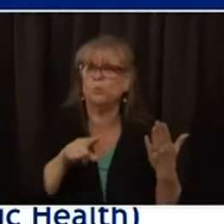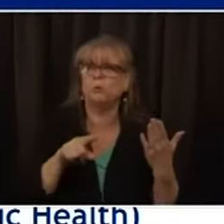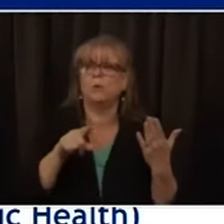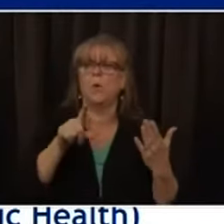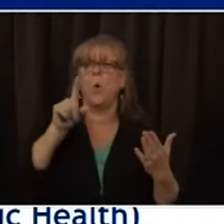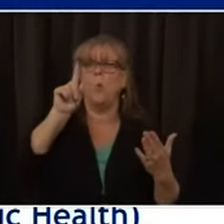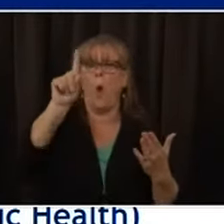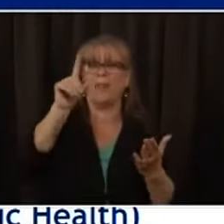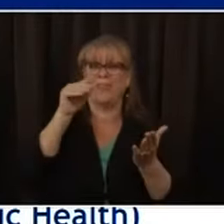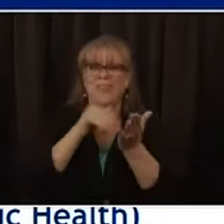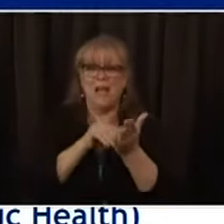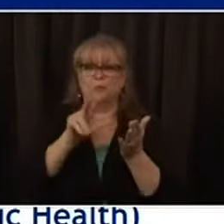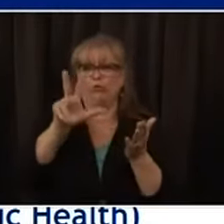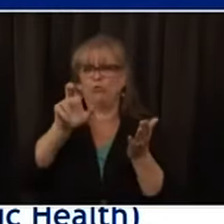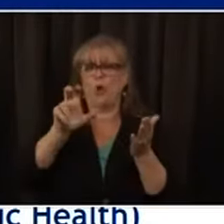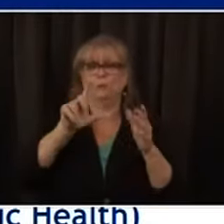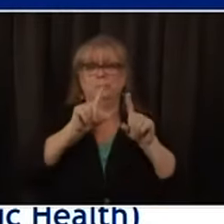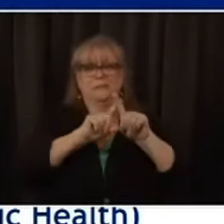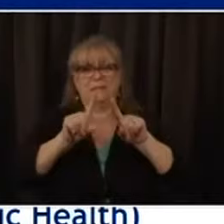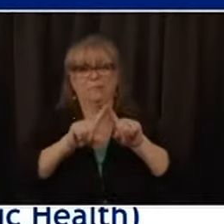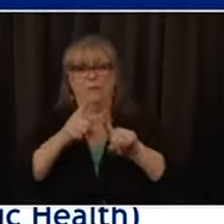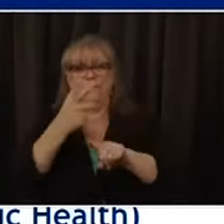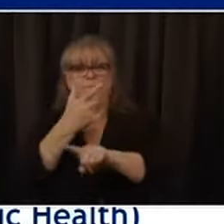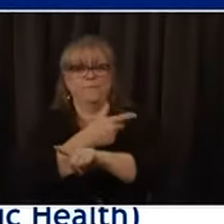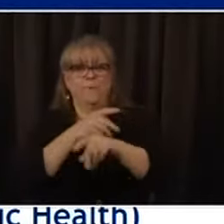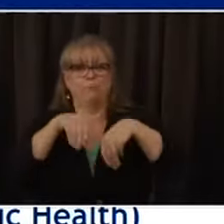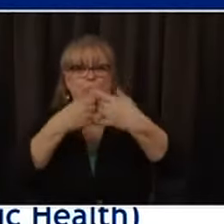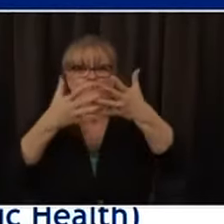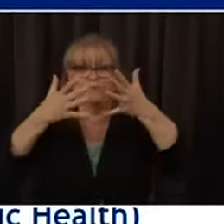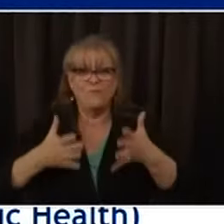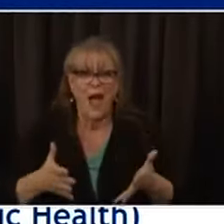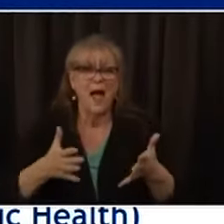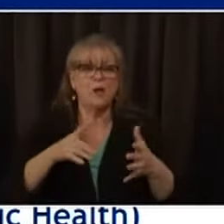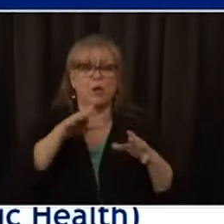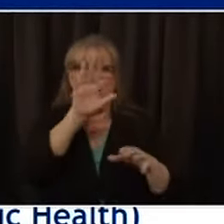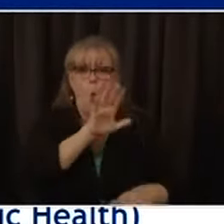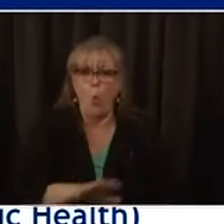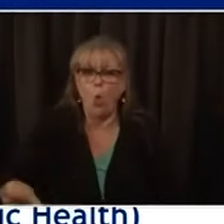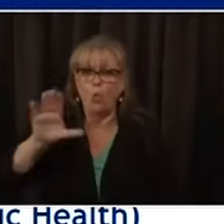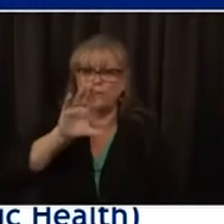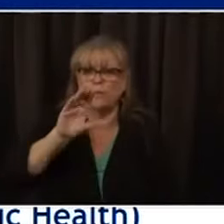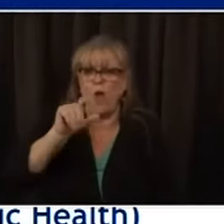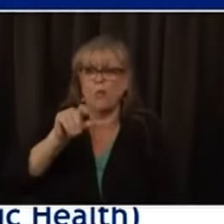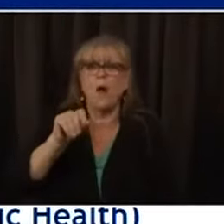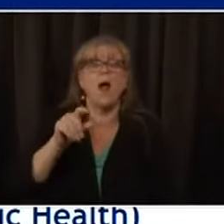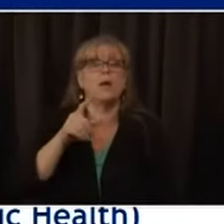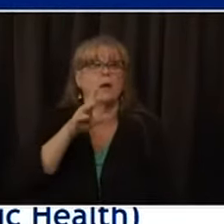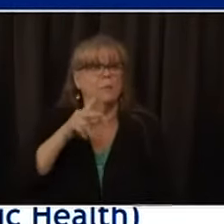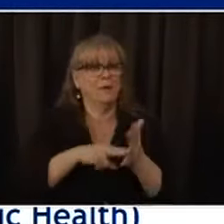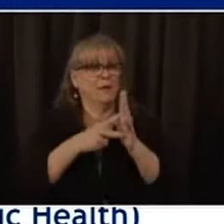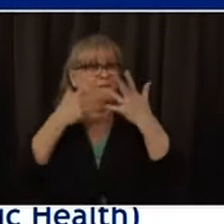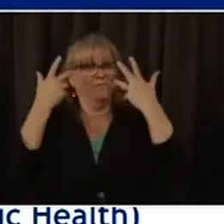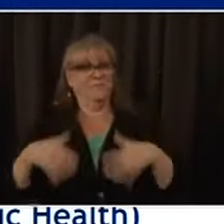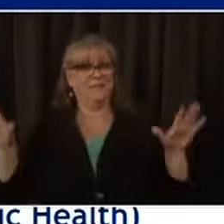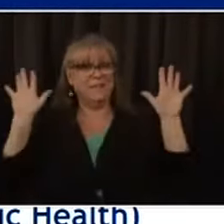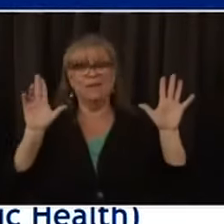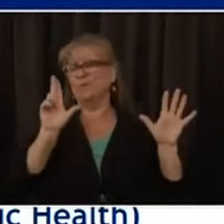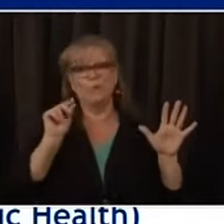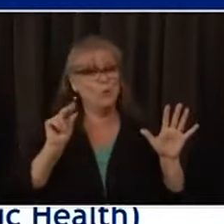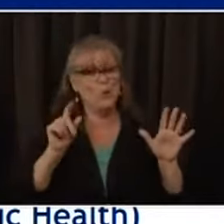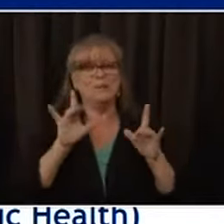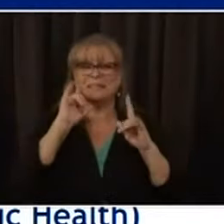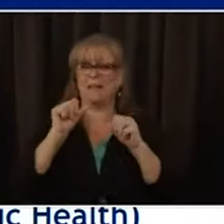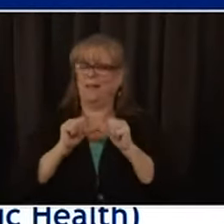providers in our state. But the pandemic is certainly not over yet. There are still unknowns, particularly with